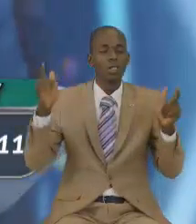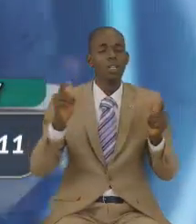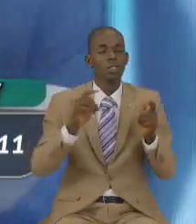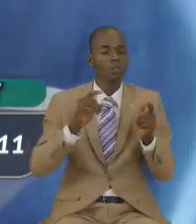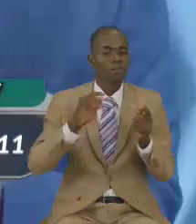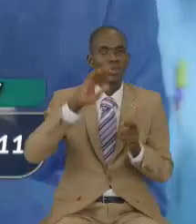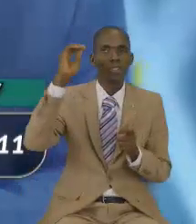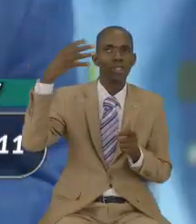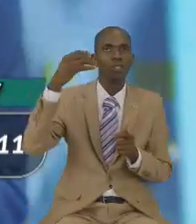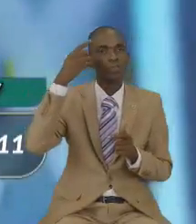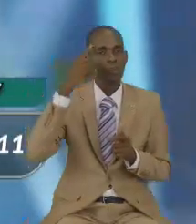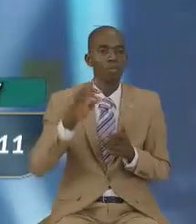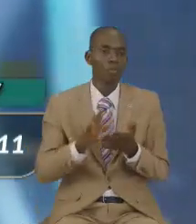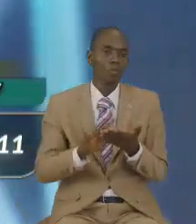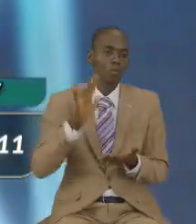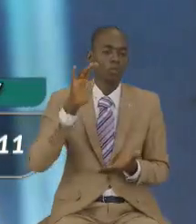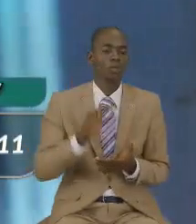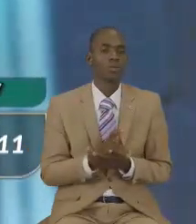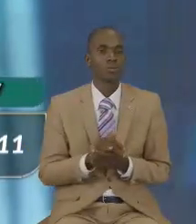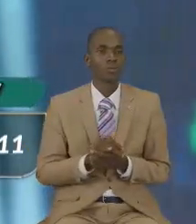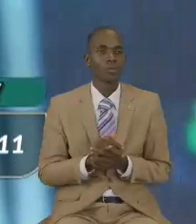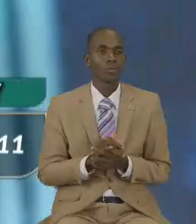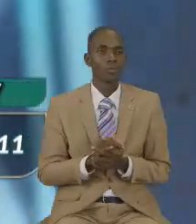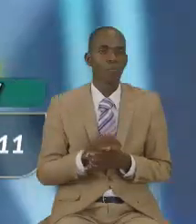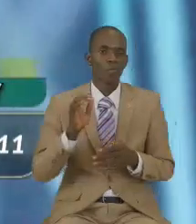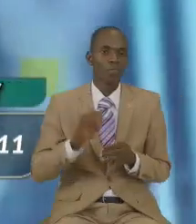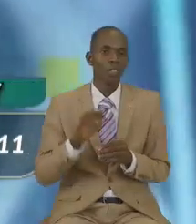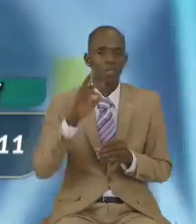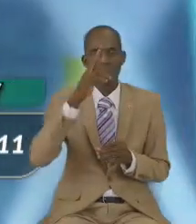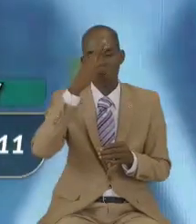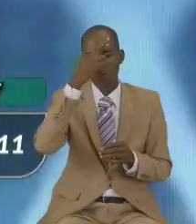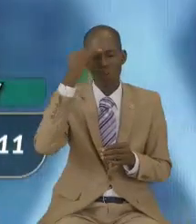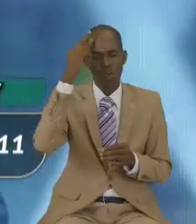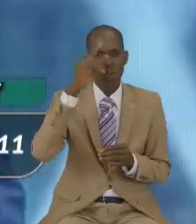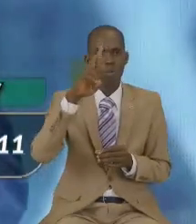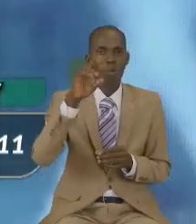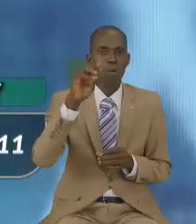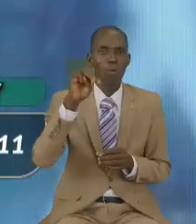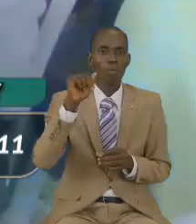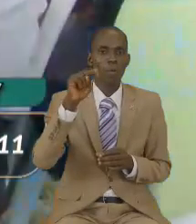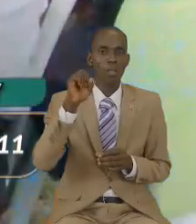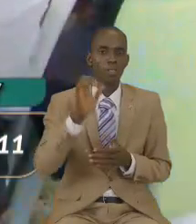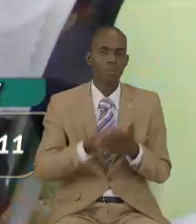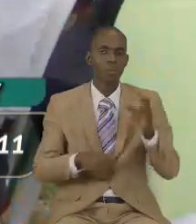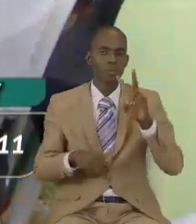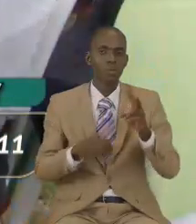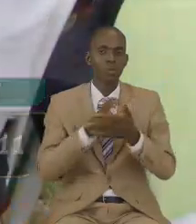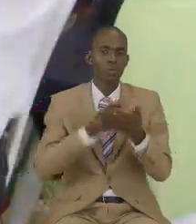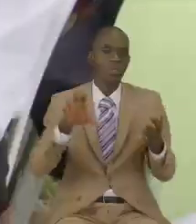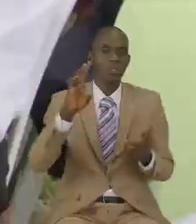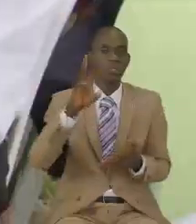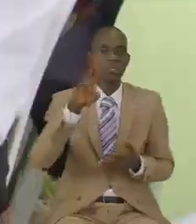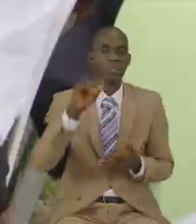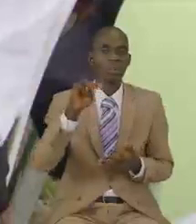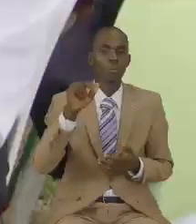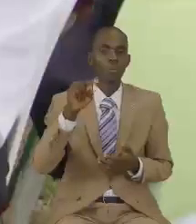greater grades of glory. In Romans chapter 2, I'm reading from verse 7. Romans chapter 2,